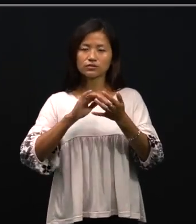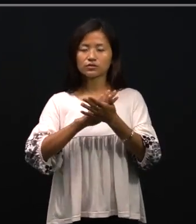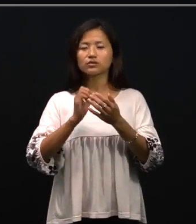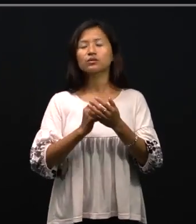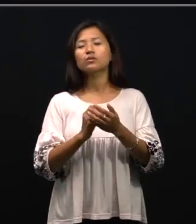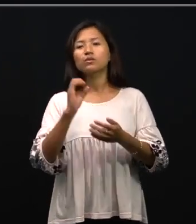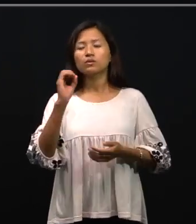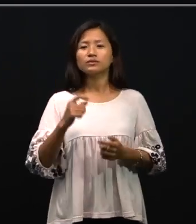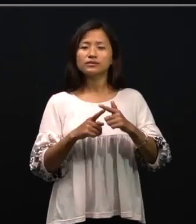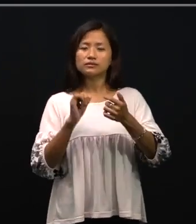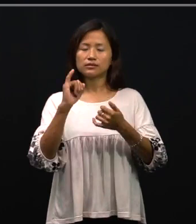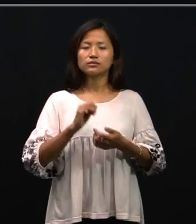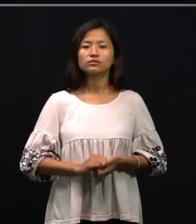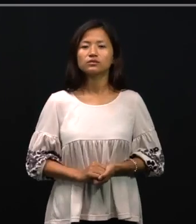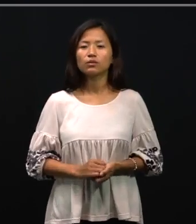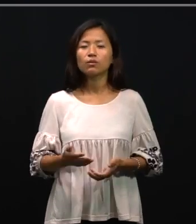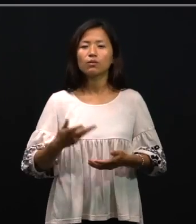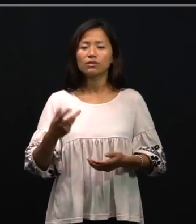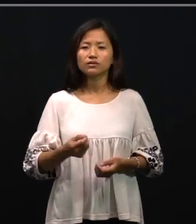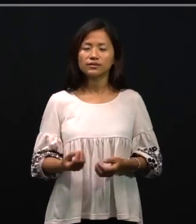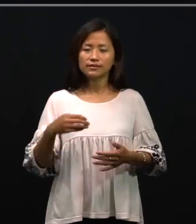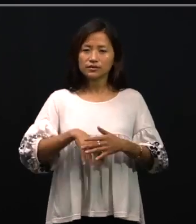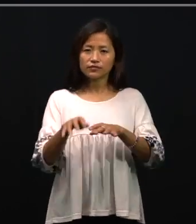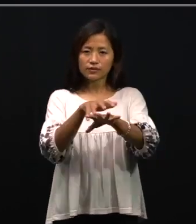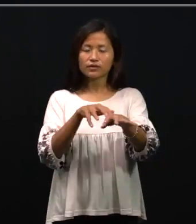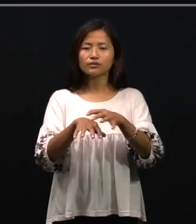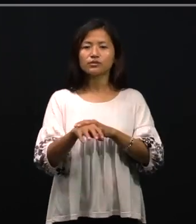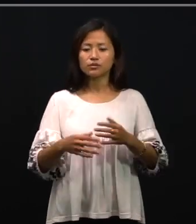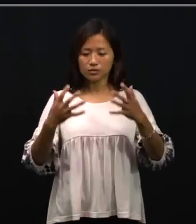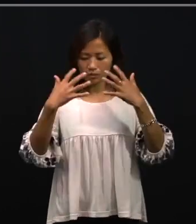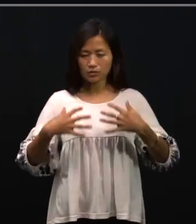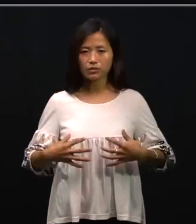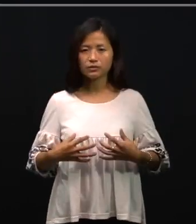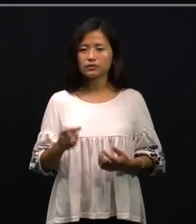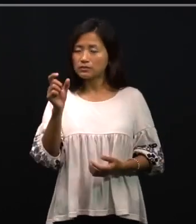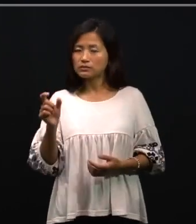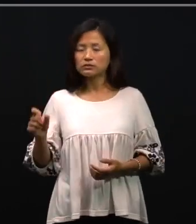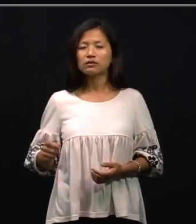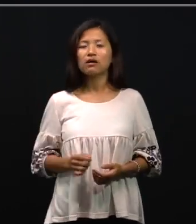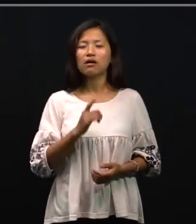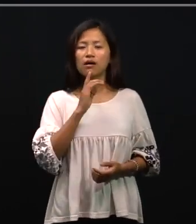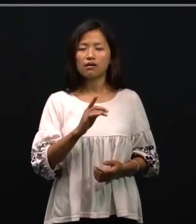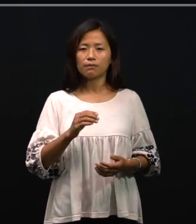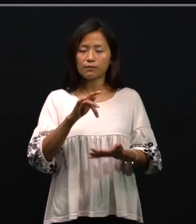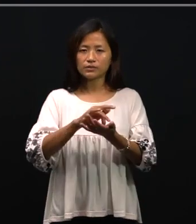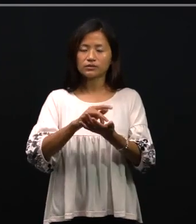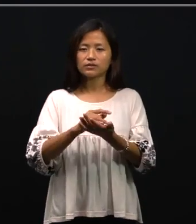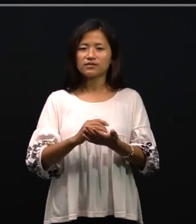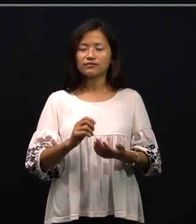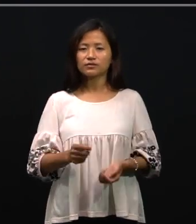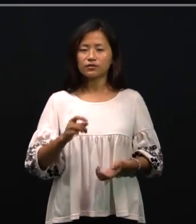they continue to grow throughout the lifespan, while in case of the animals, and including we human beings, we are placed with the animals, we have only a